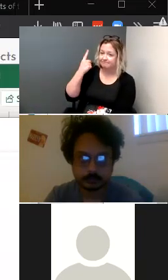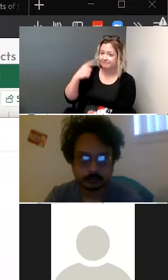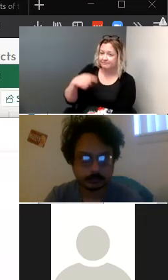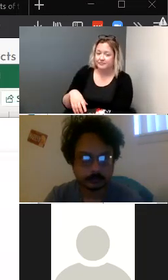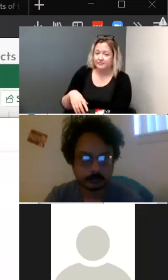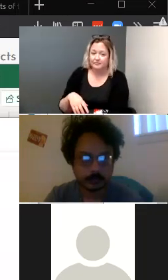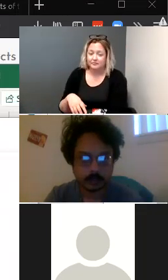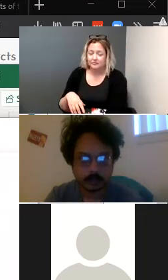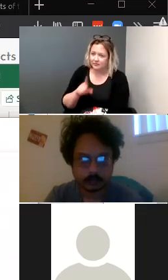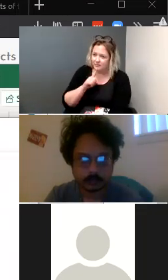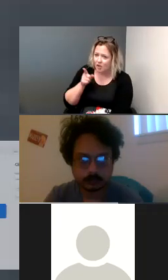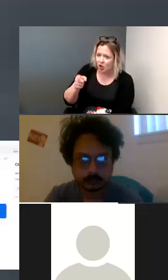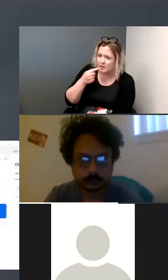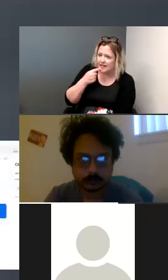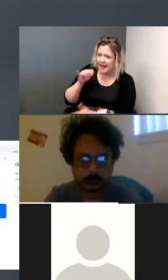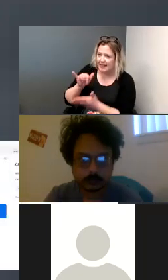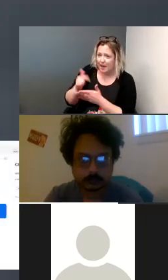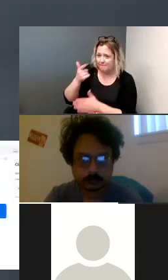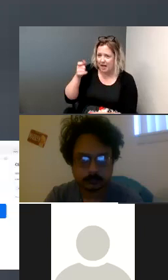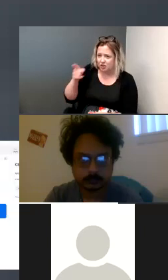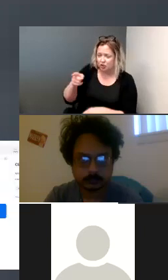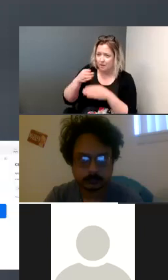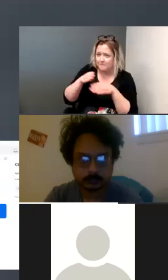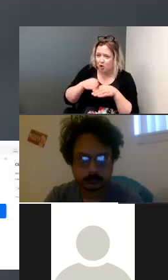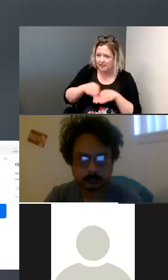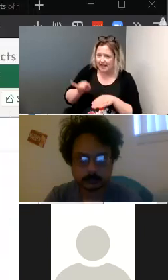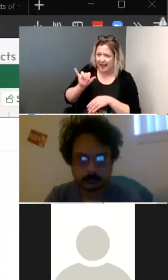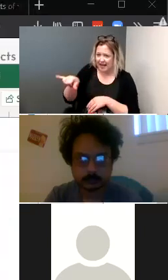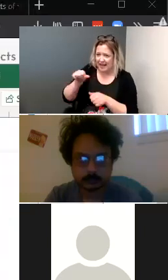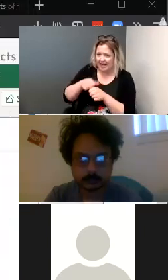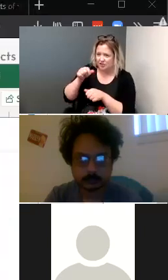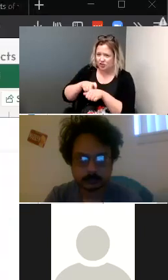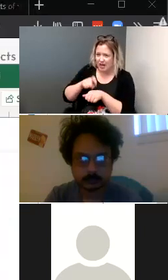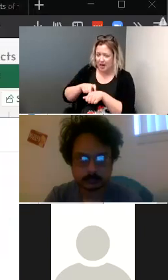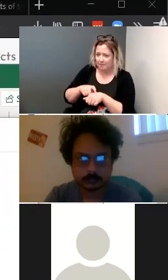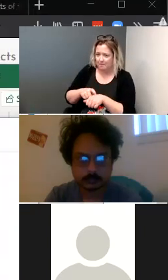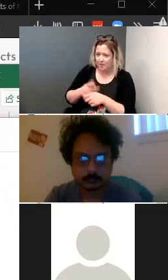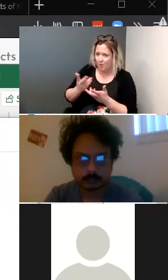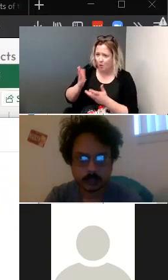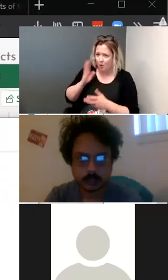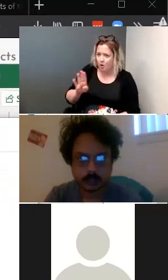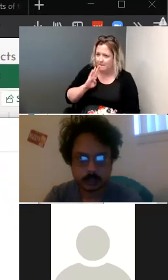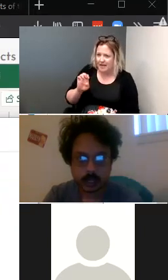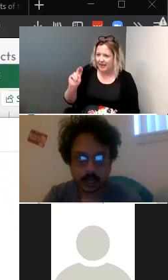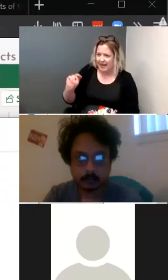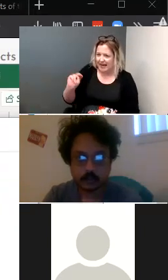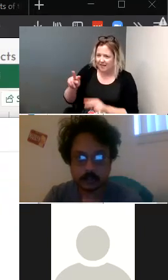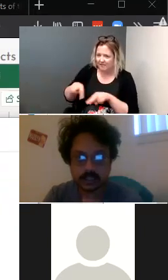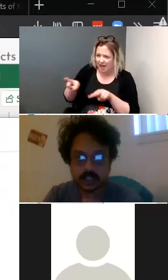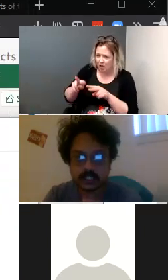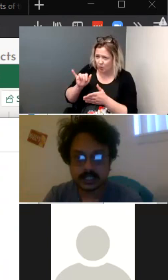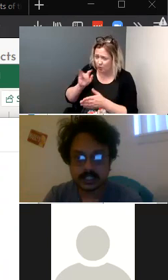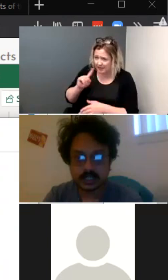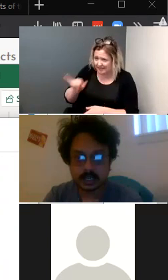that because you're parsing it like that each time, that what would the end value be, or what would the?